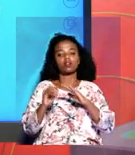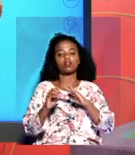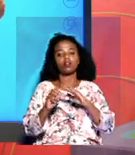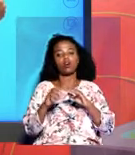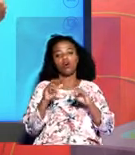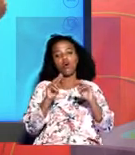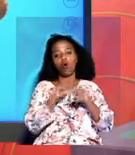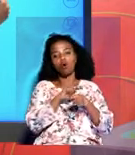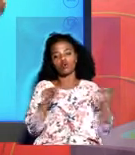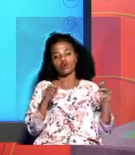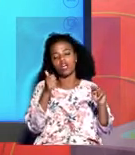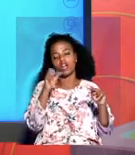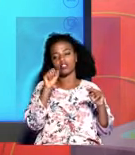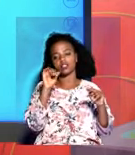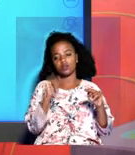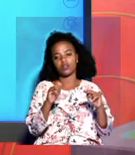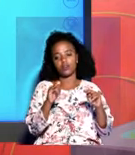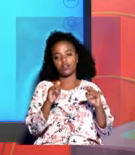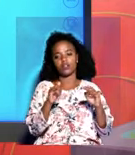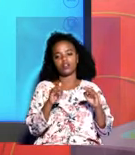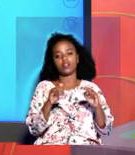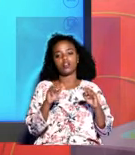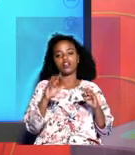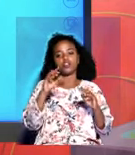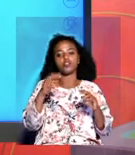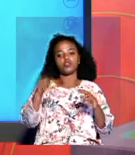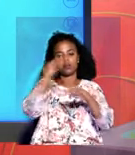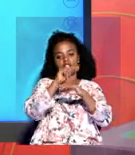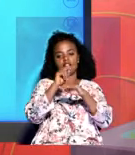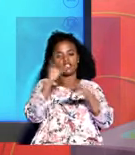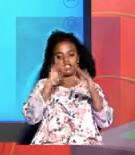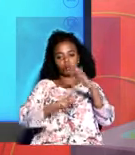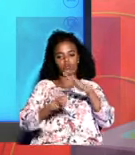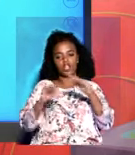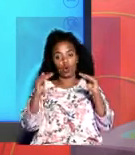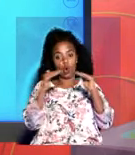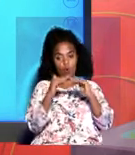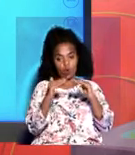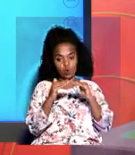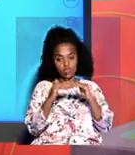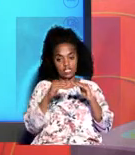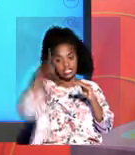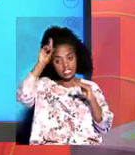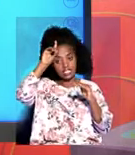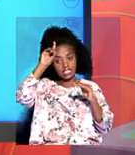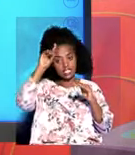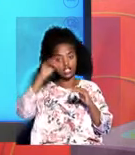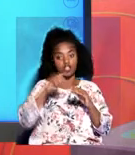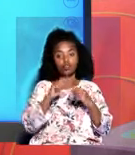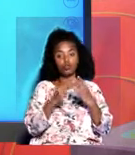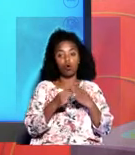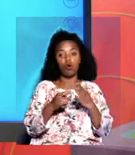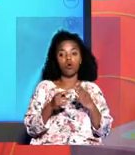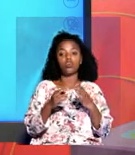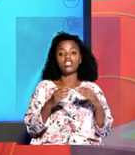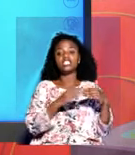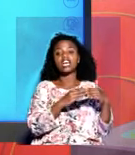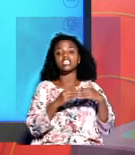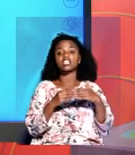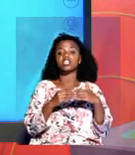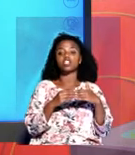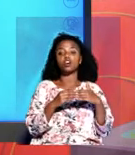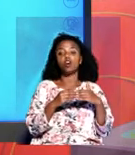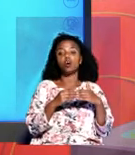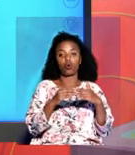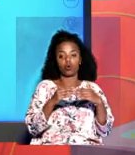because the numerator and the denominator have the same degree. So you take the ratio of the leading coefficient. The leading coefficient here it